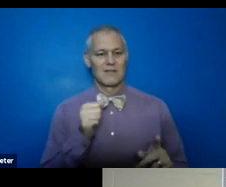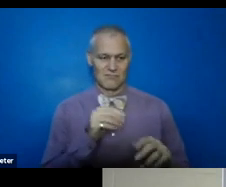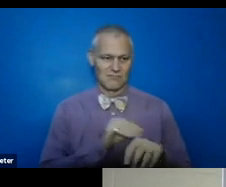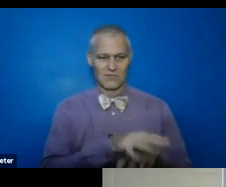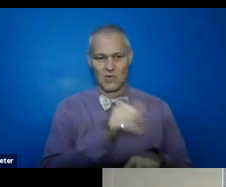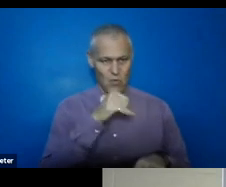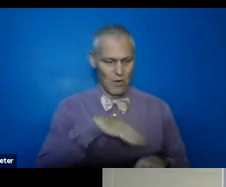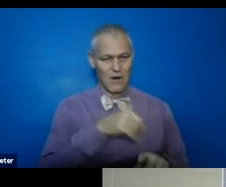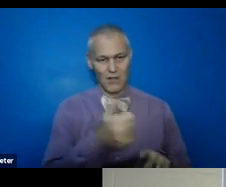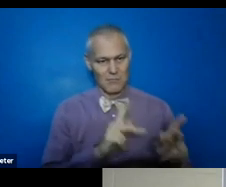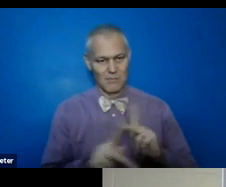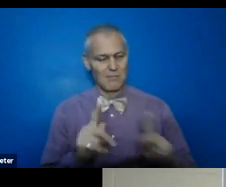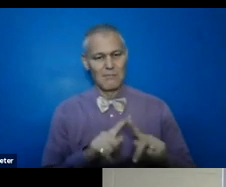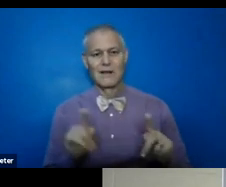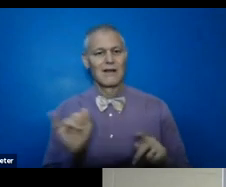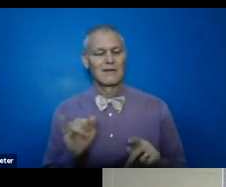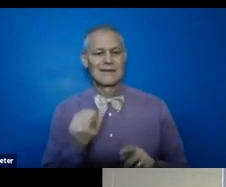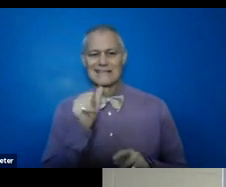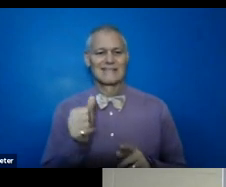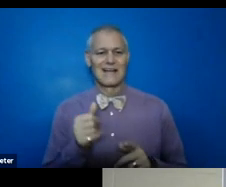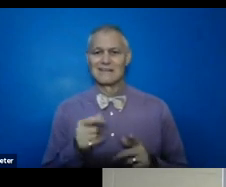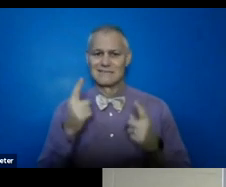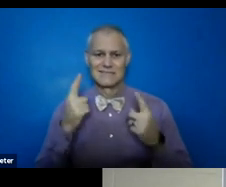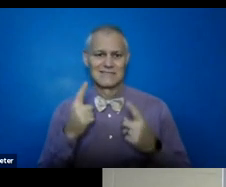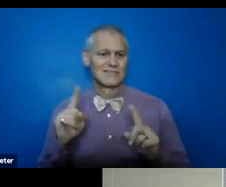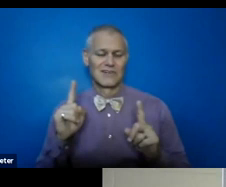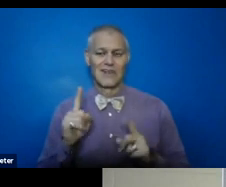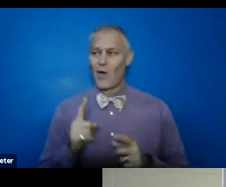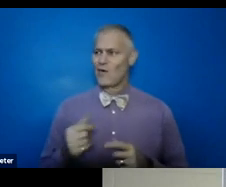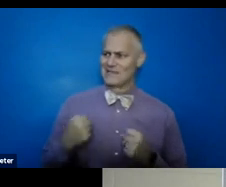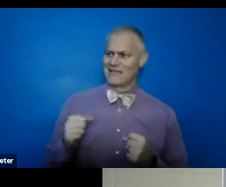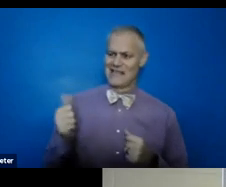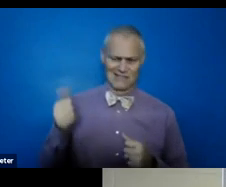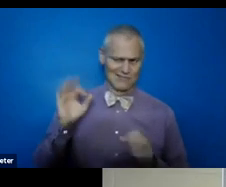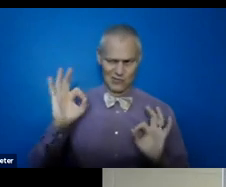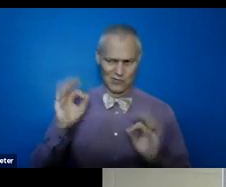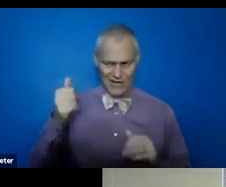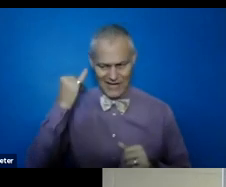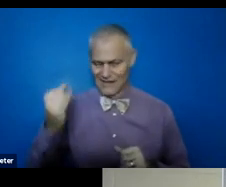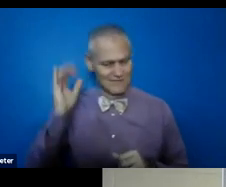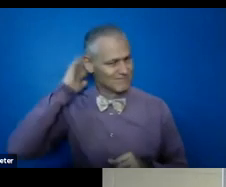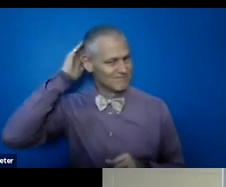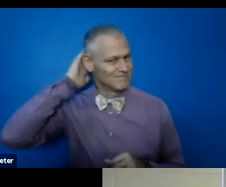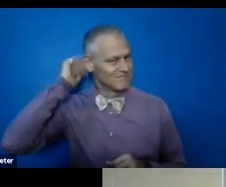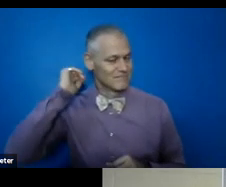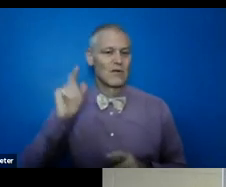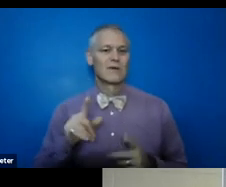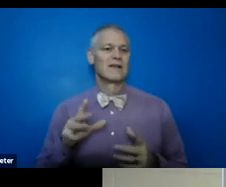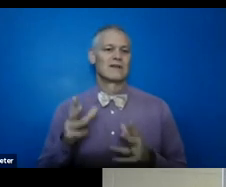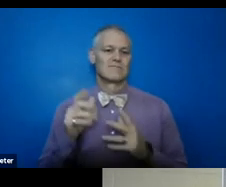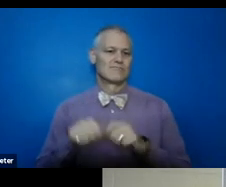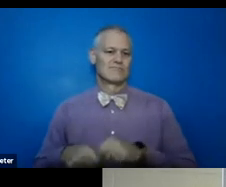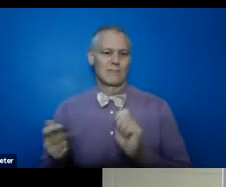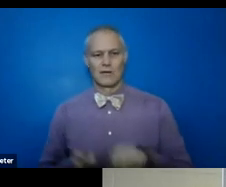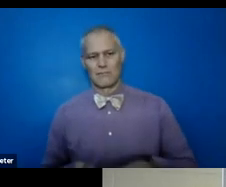but like also because it's just not really serving even men who think that it's serving them. That's why we really need to tear this thing down. So I just, in case that was